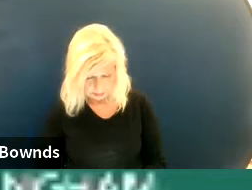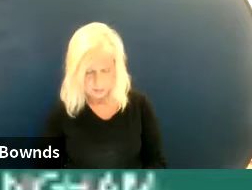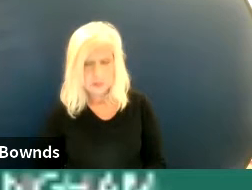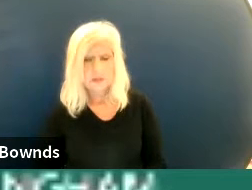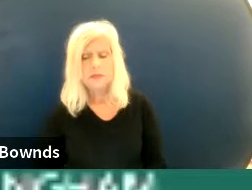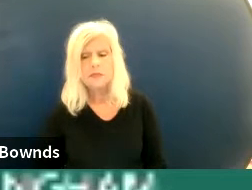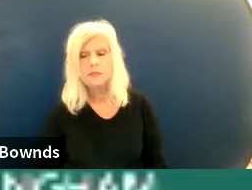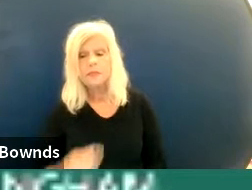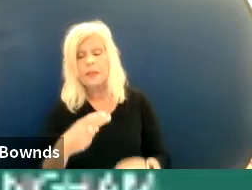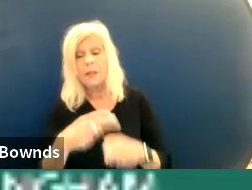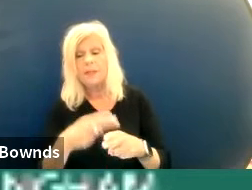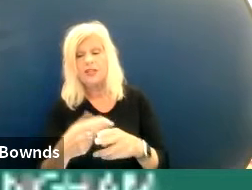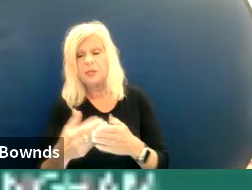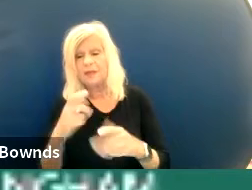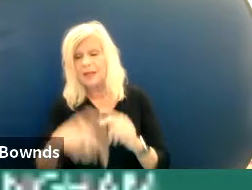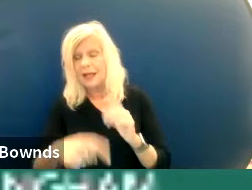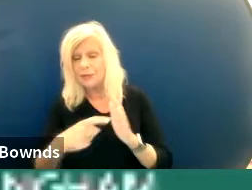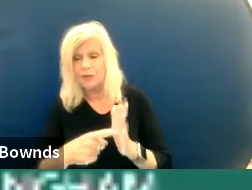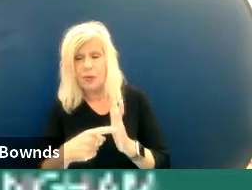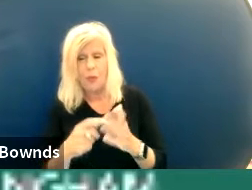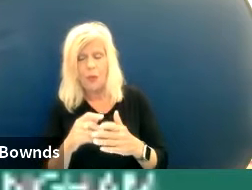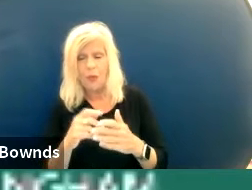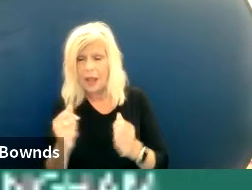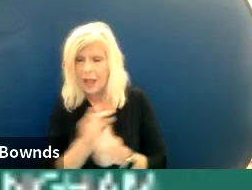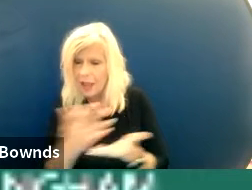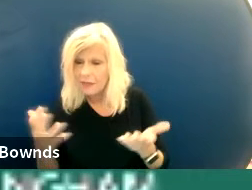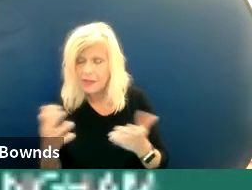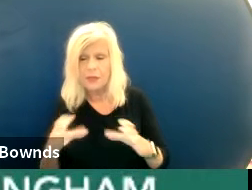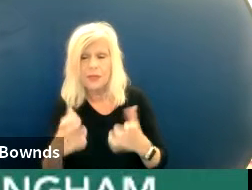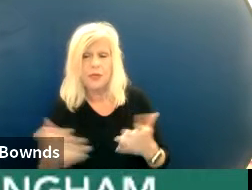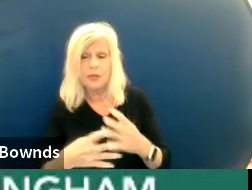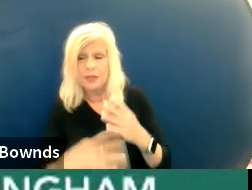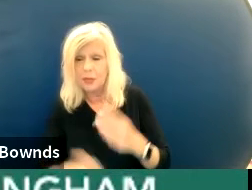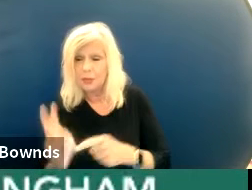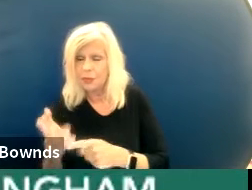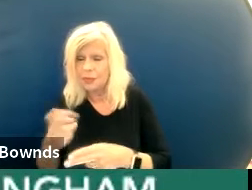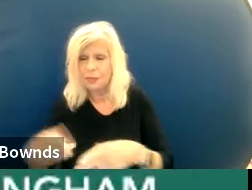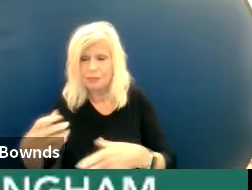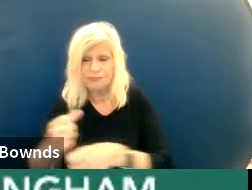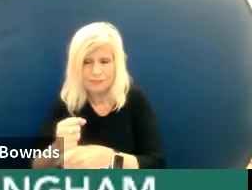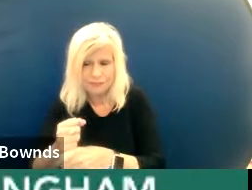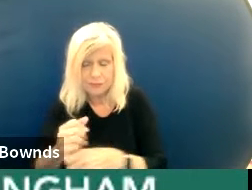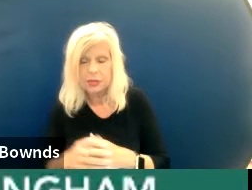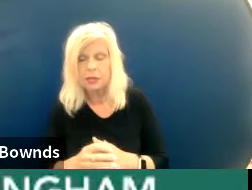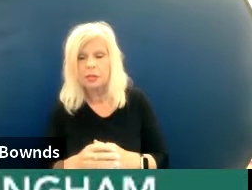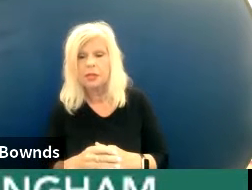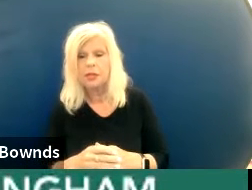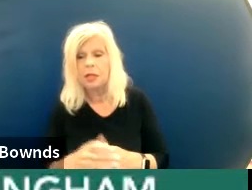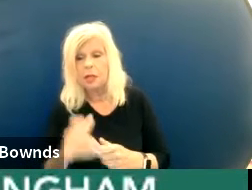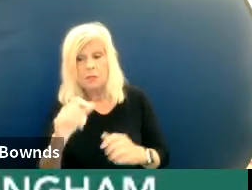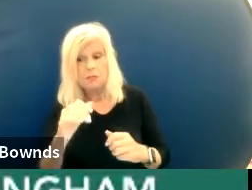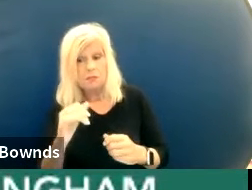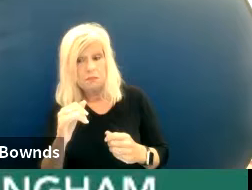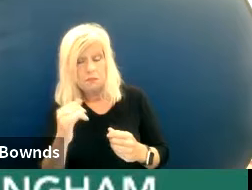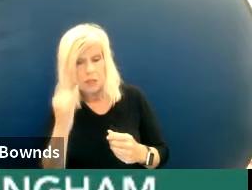So like mentioned earlier, we cannot do justice to everything we do here with that 2-minute video. So whoever wants to visit